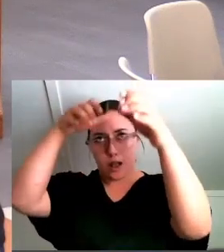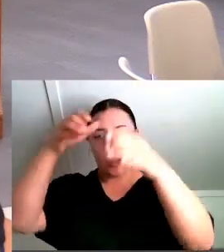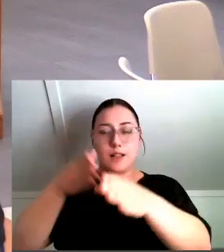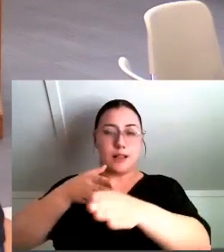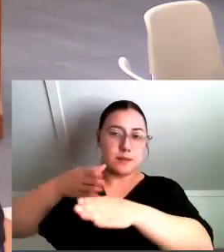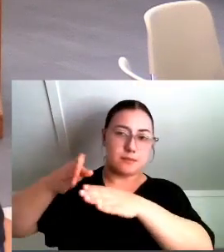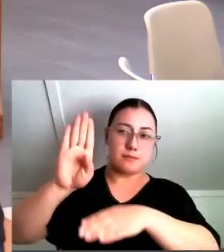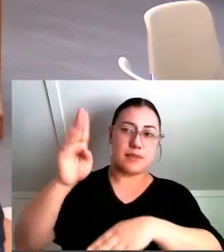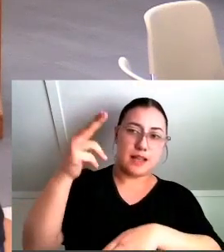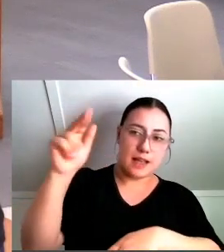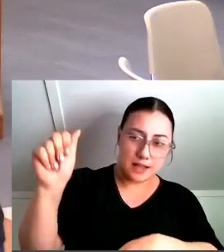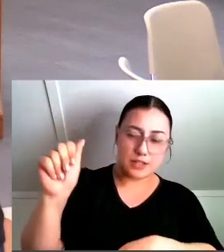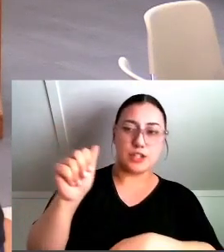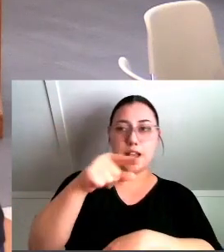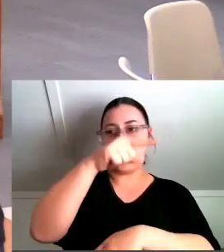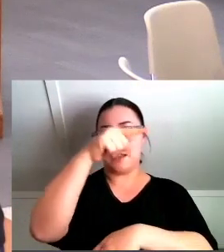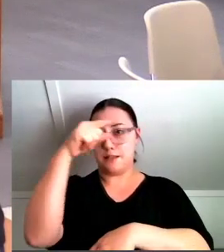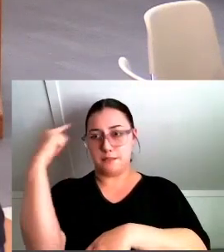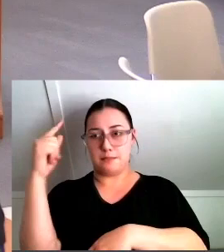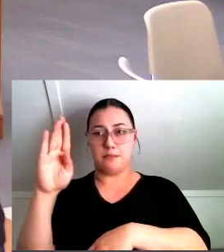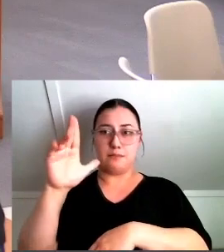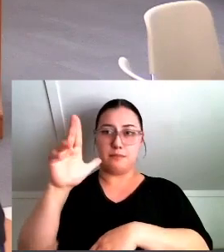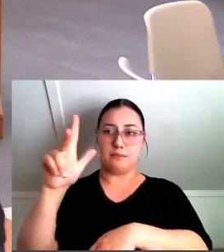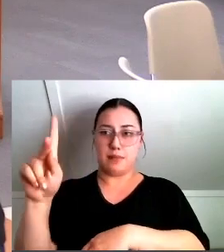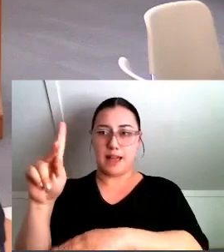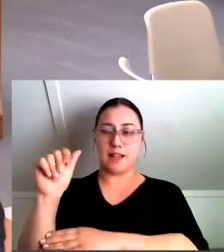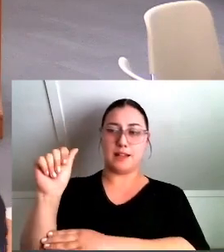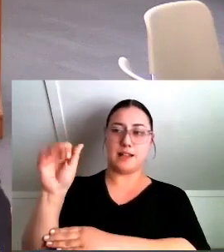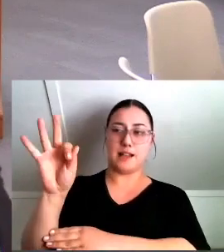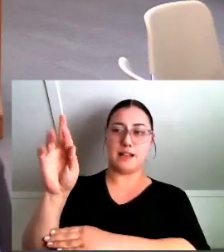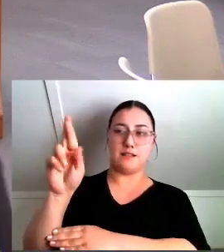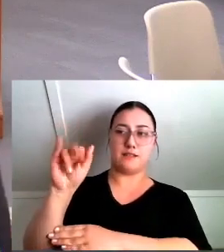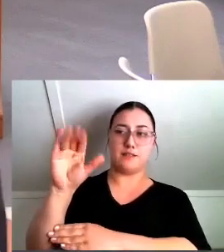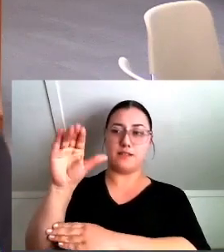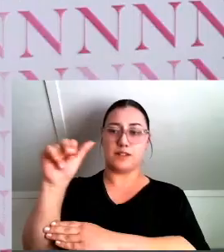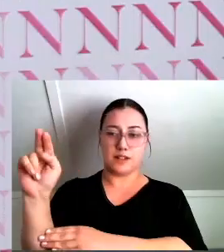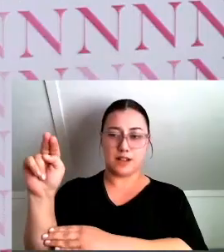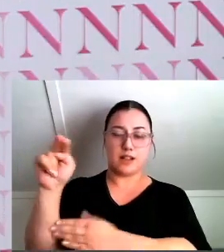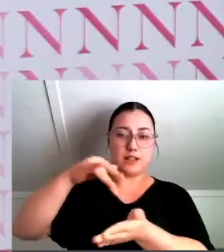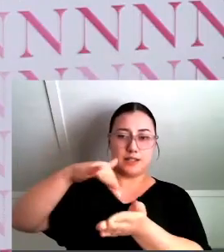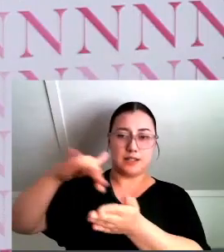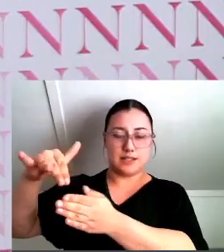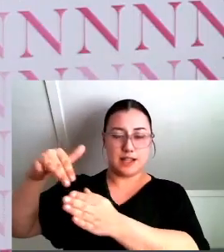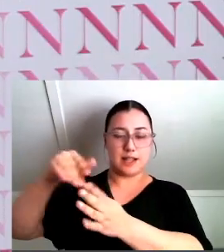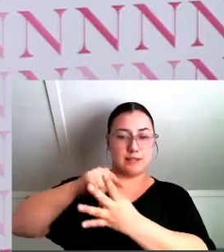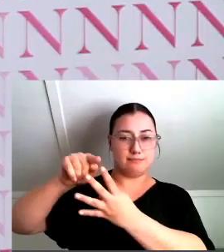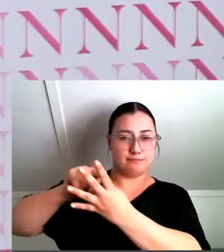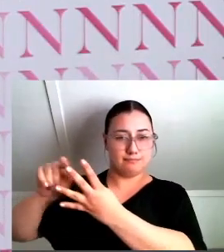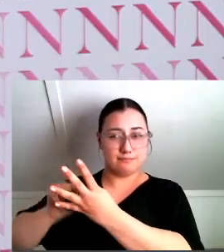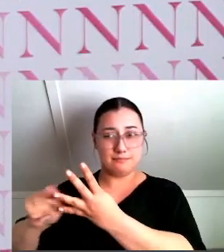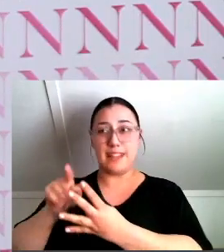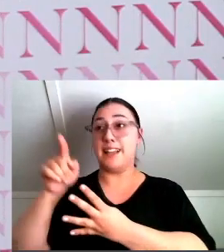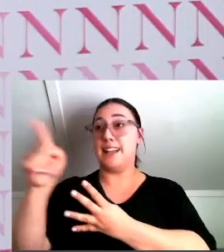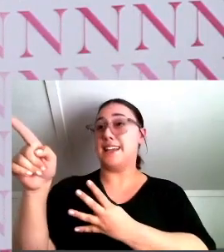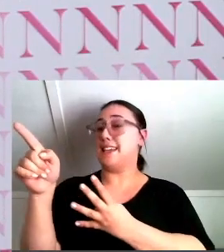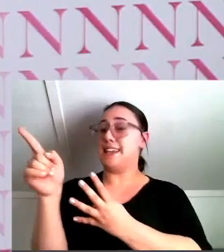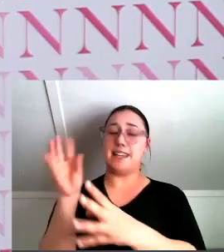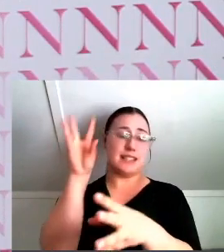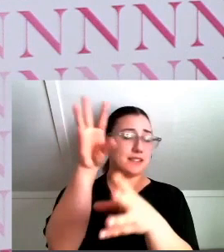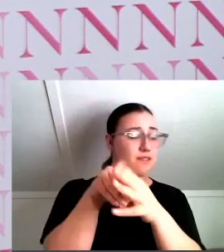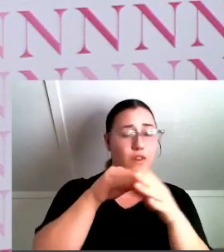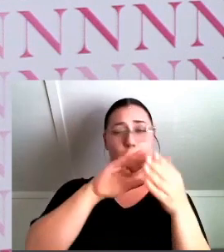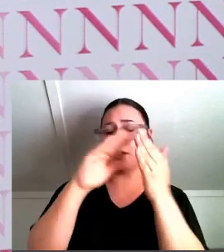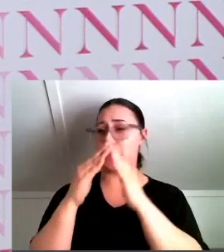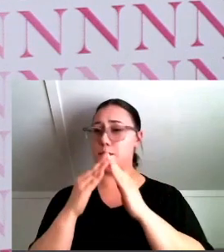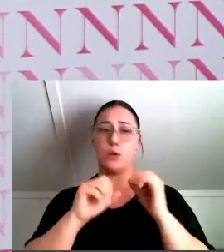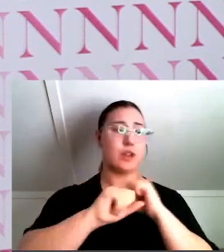prolific scholar who's committed to social justice and community engagement in every way possible. He speaks